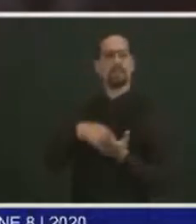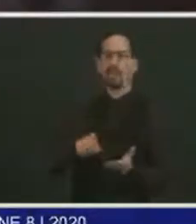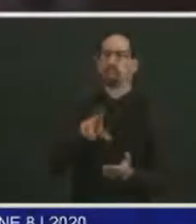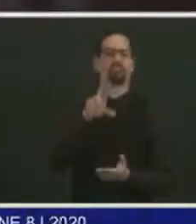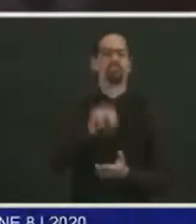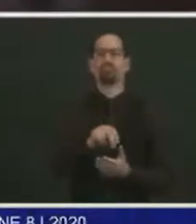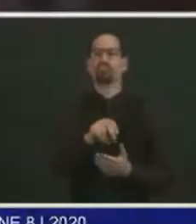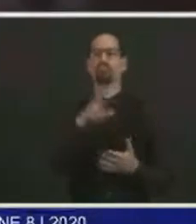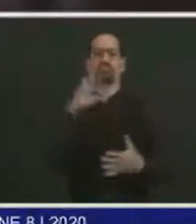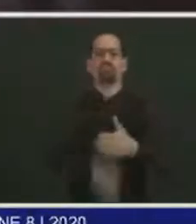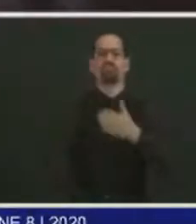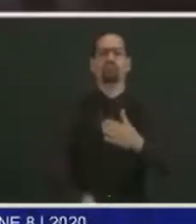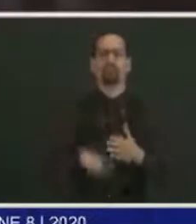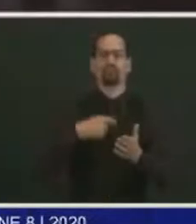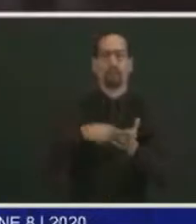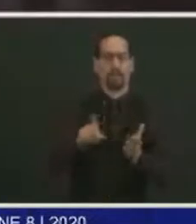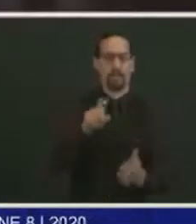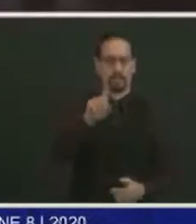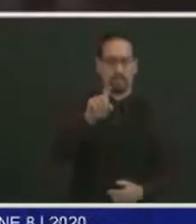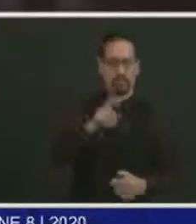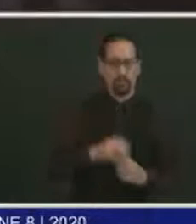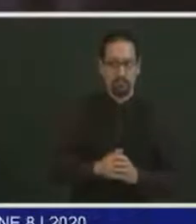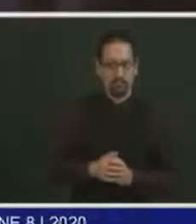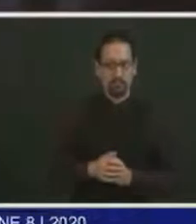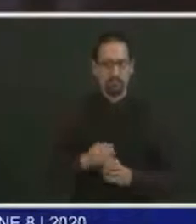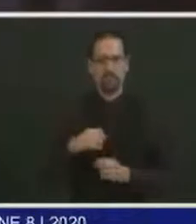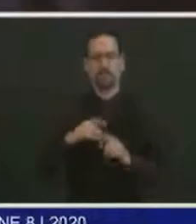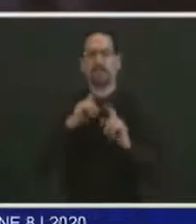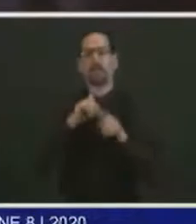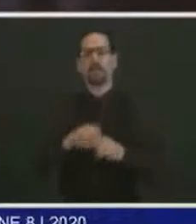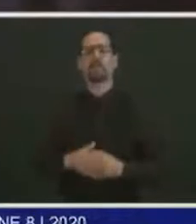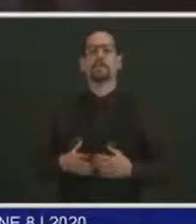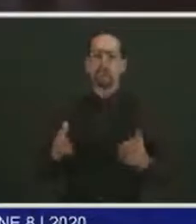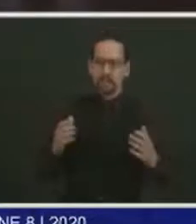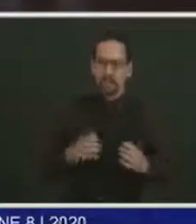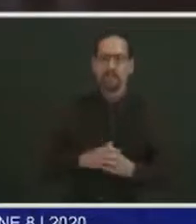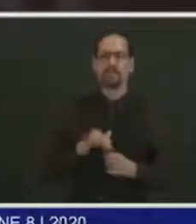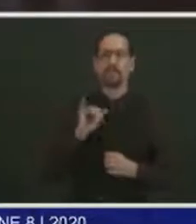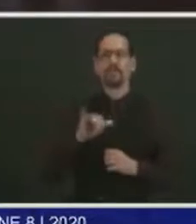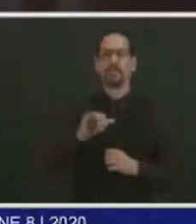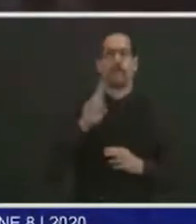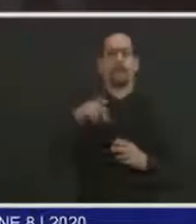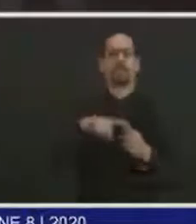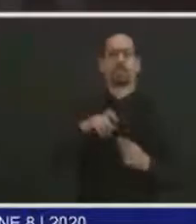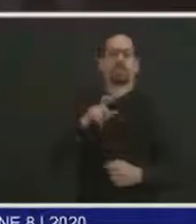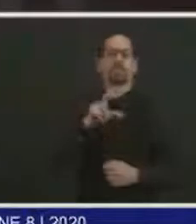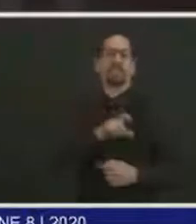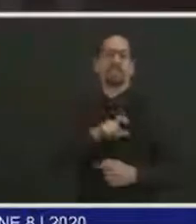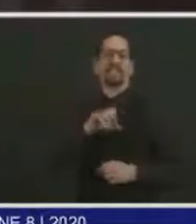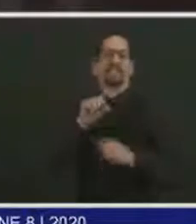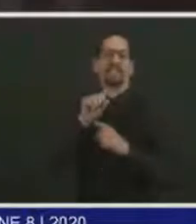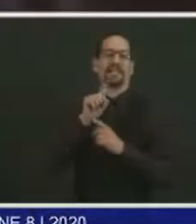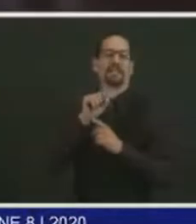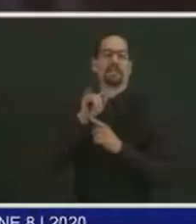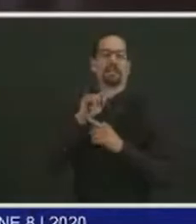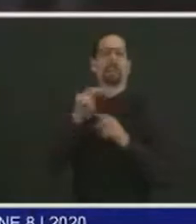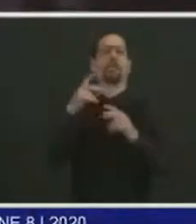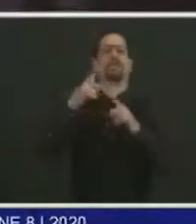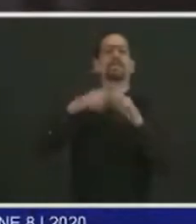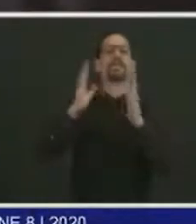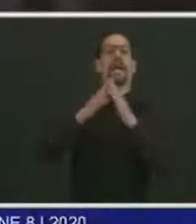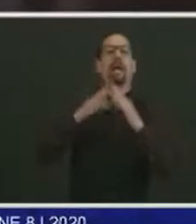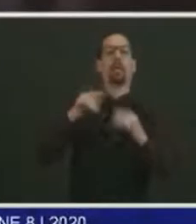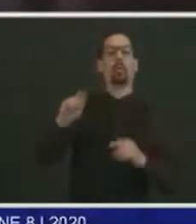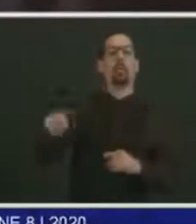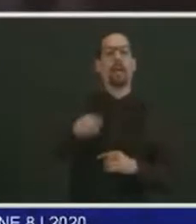First, let me say that would, of course, be up to the city and town, and I don't want to overreach into what any city or town wants to do. If you were to ask